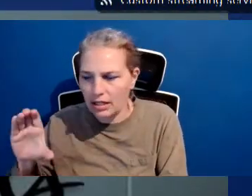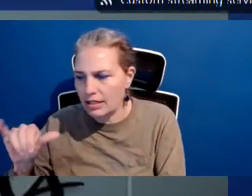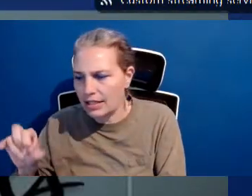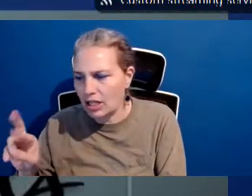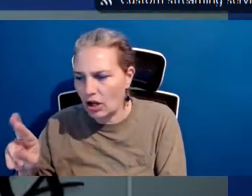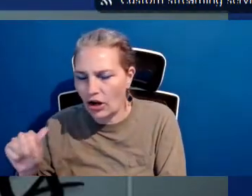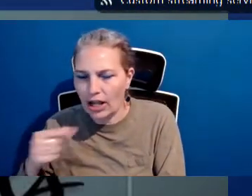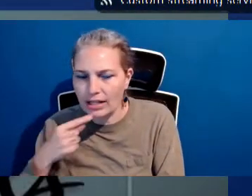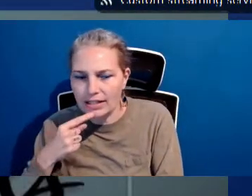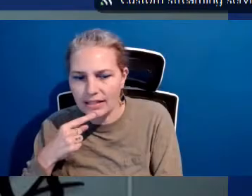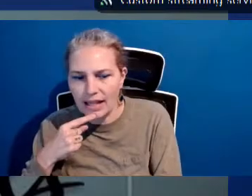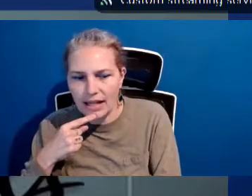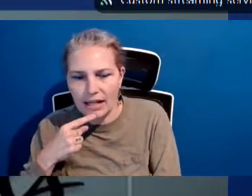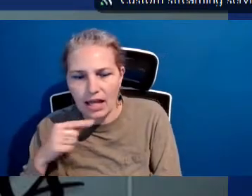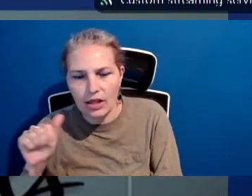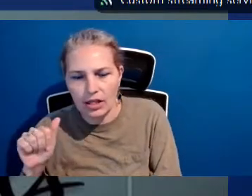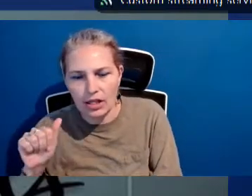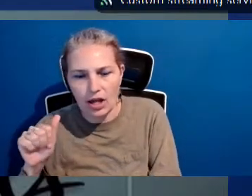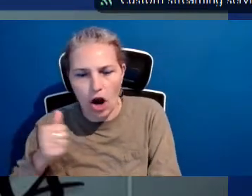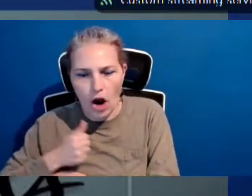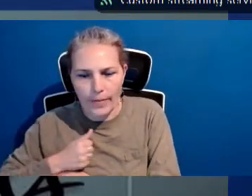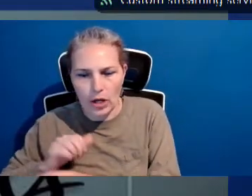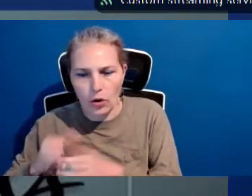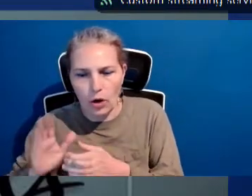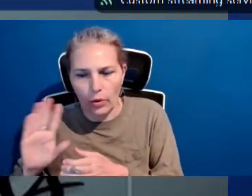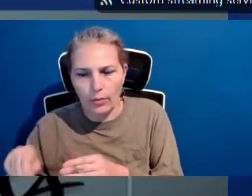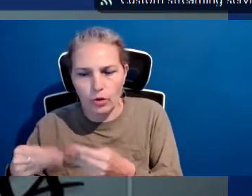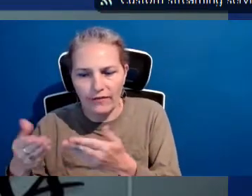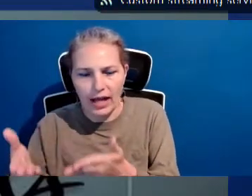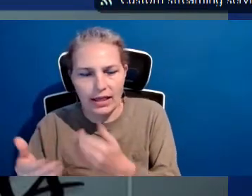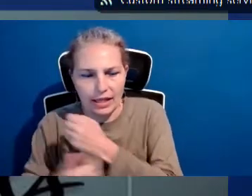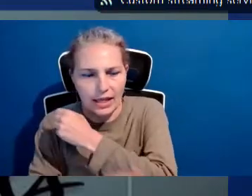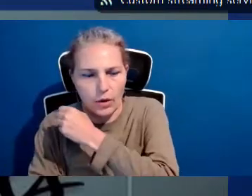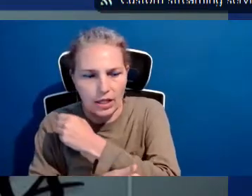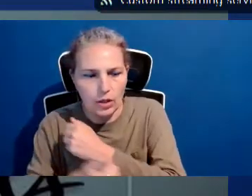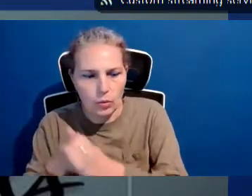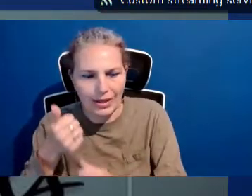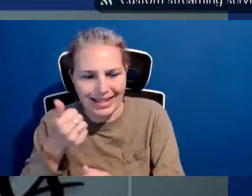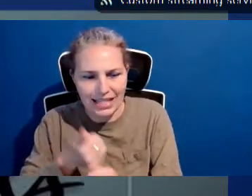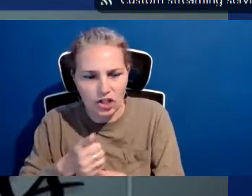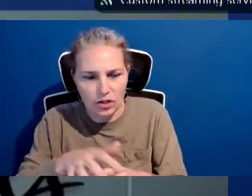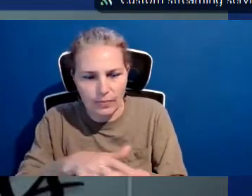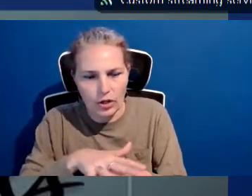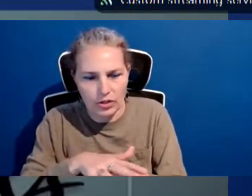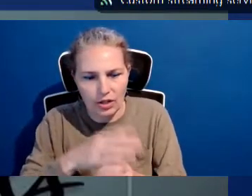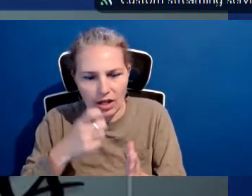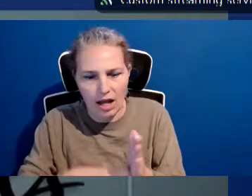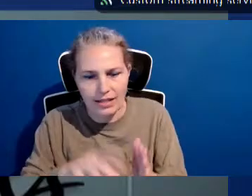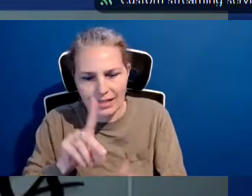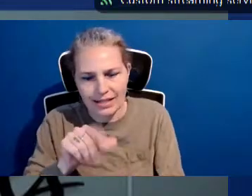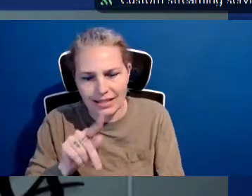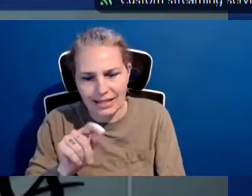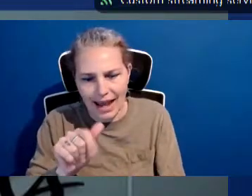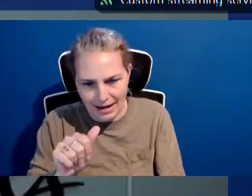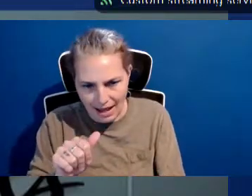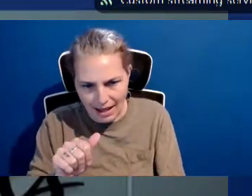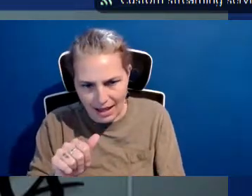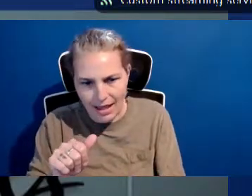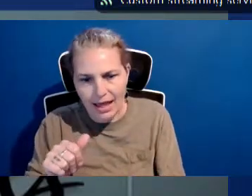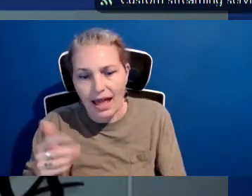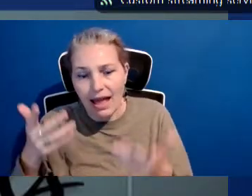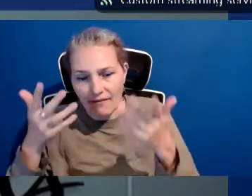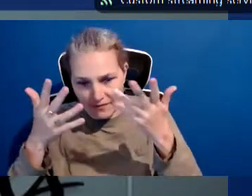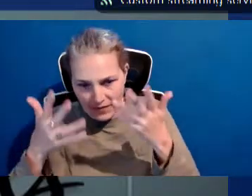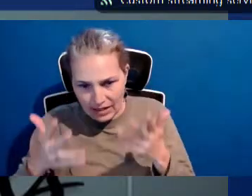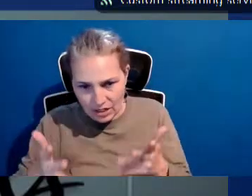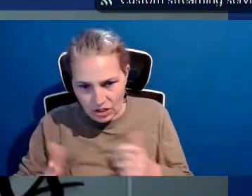with per parcel cost data after the debris removal mission has completed. It is expected that information will be available by the end of the